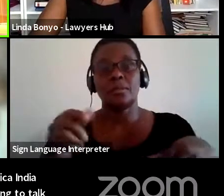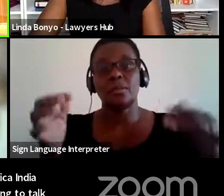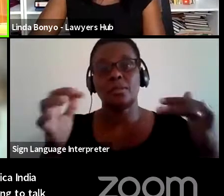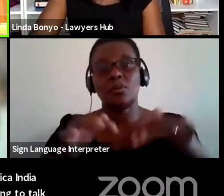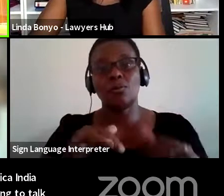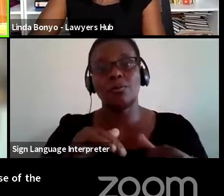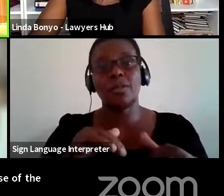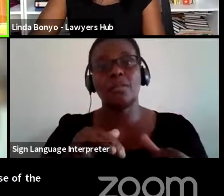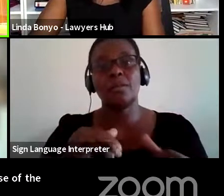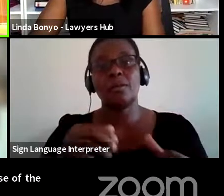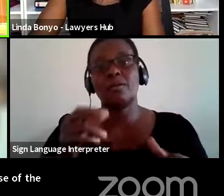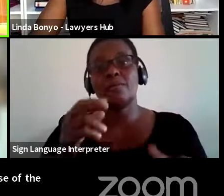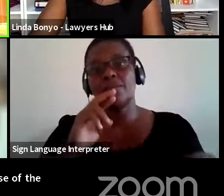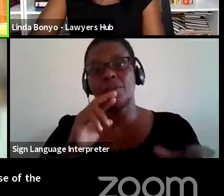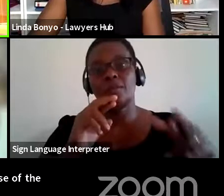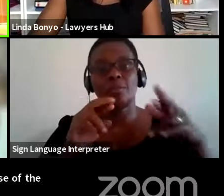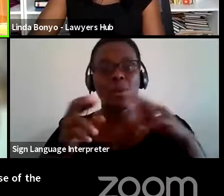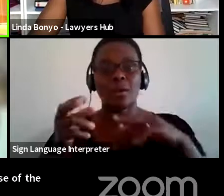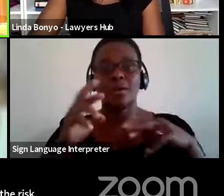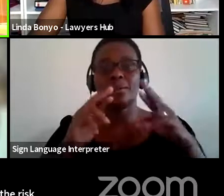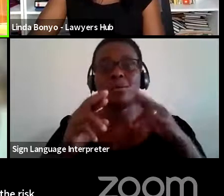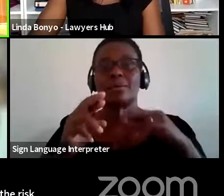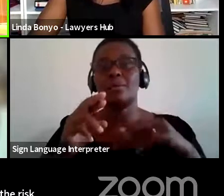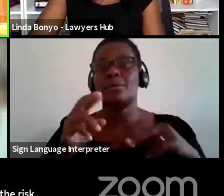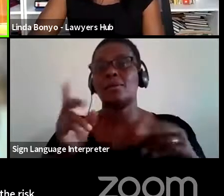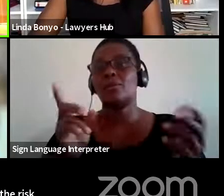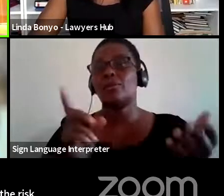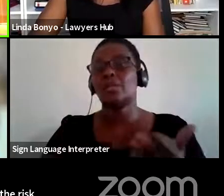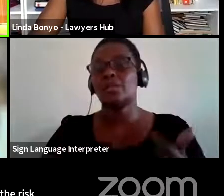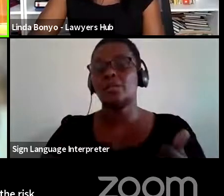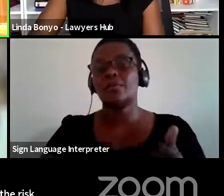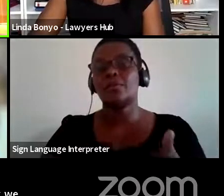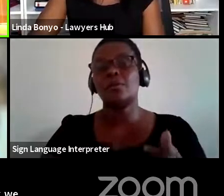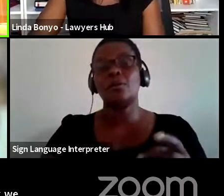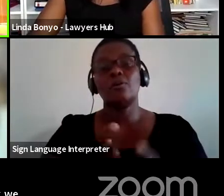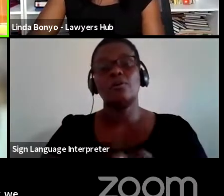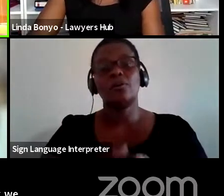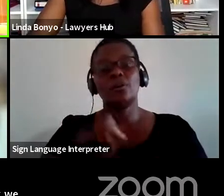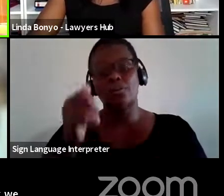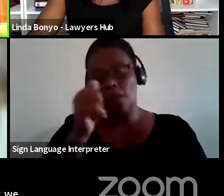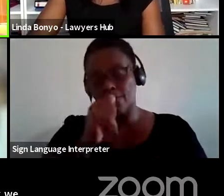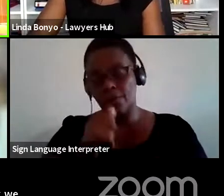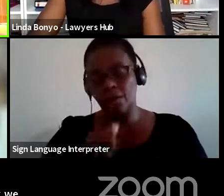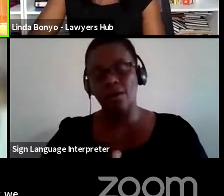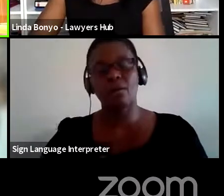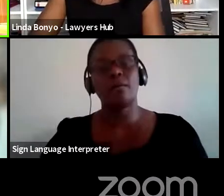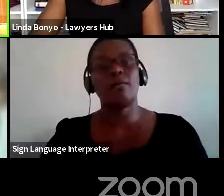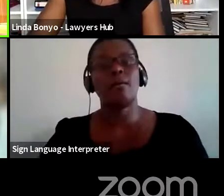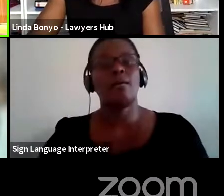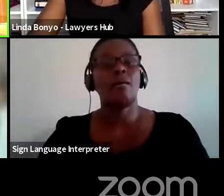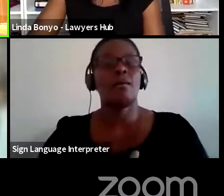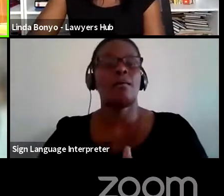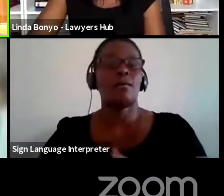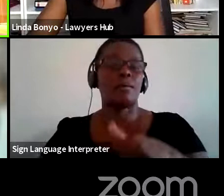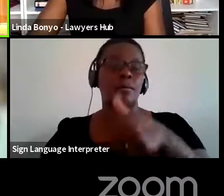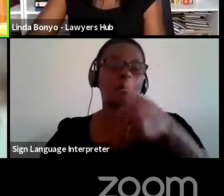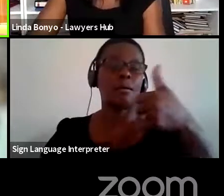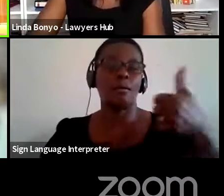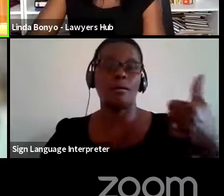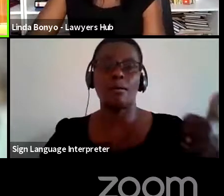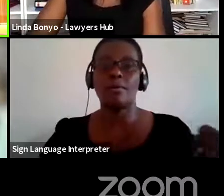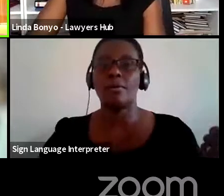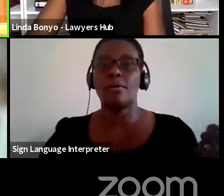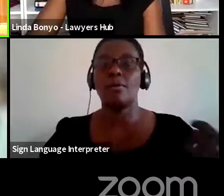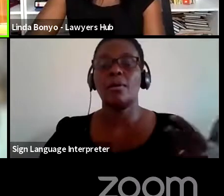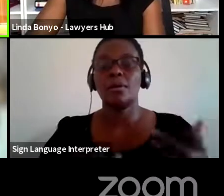inputs we received from Africa, And then after we hear those, we're going